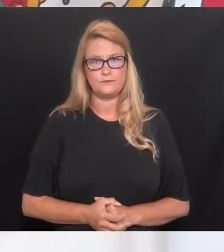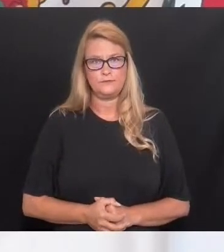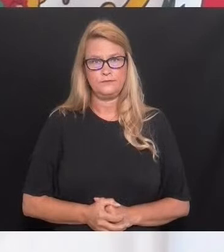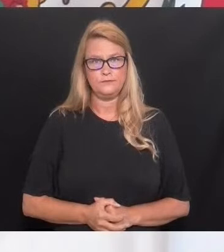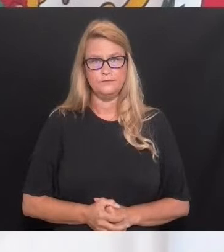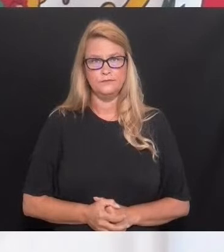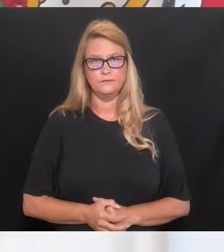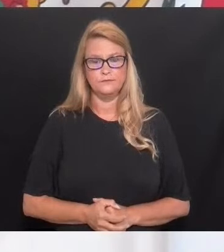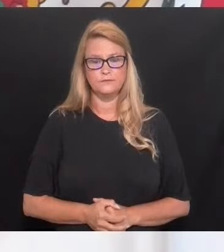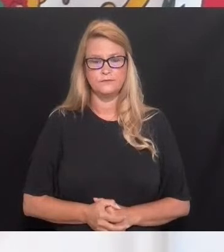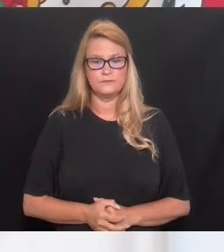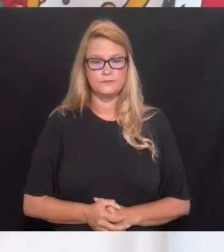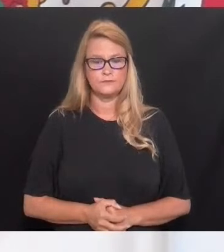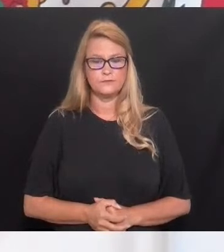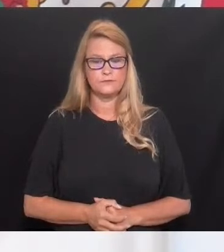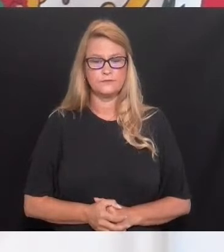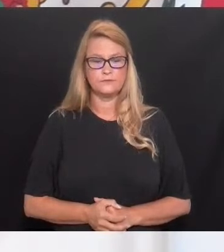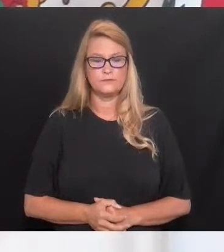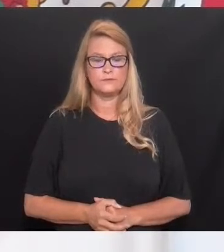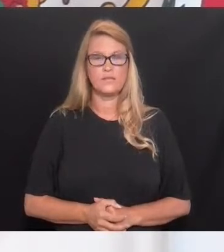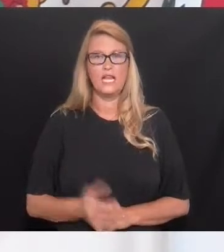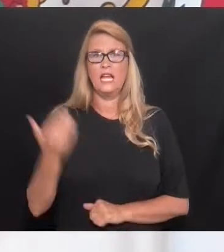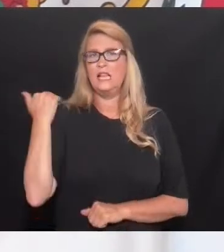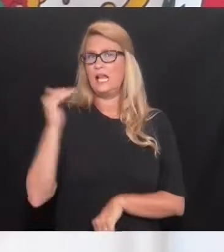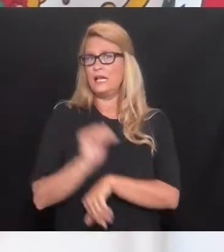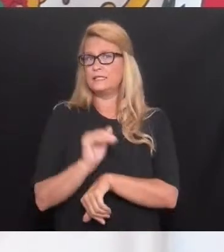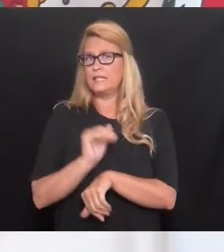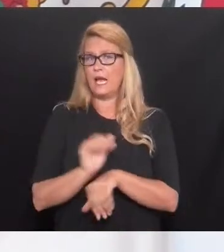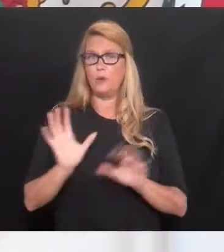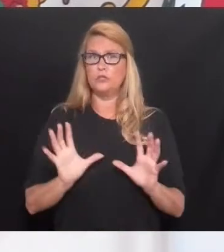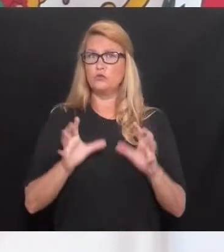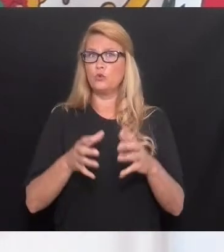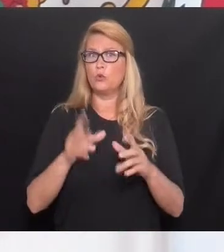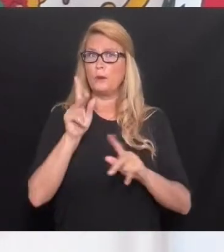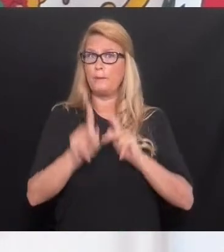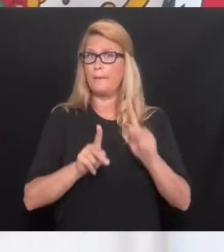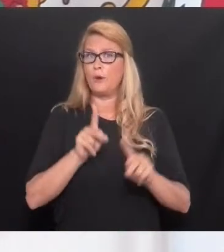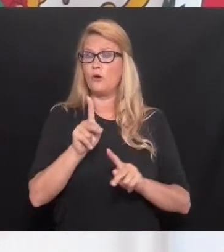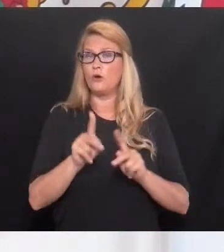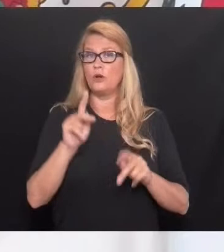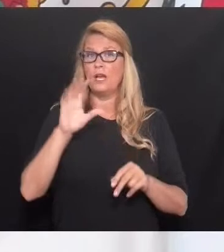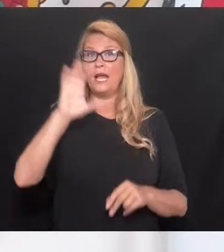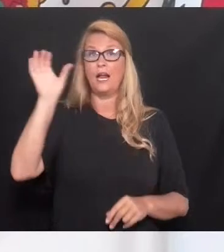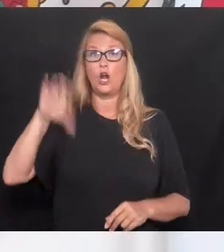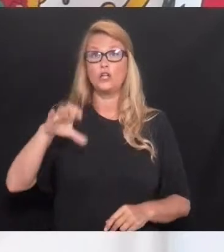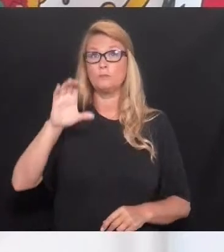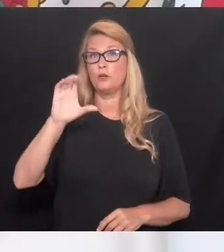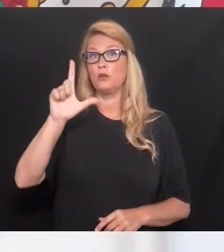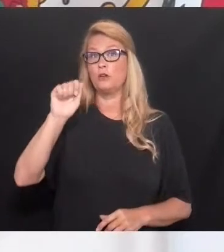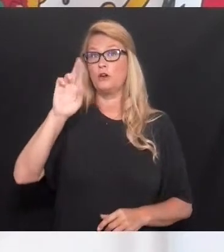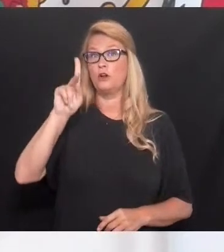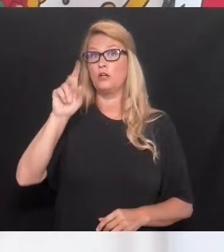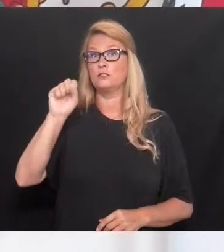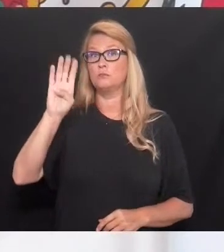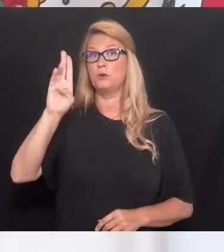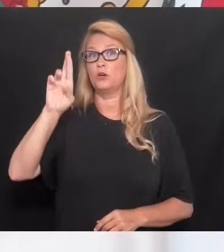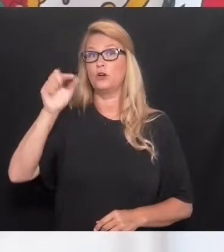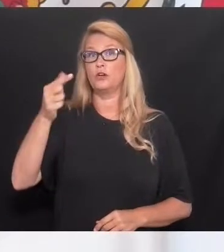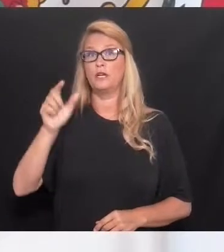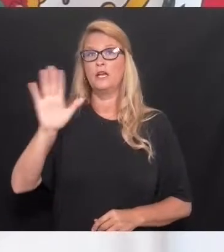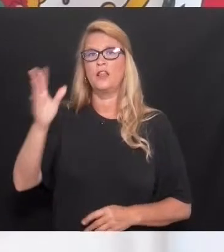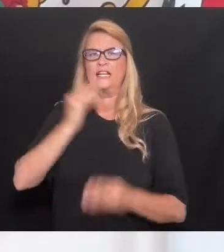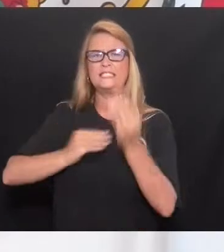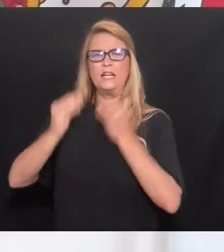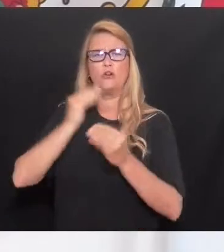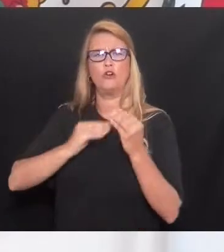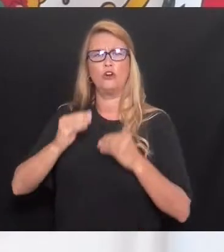nevertheless, I've got to say one more thing. Last night, you know, I was with a group of people, you know, in Clarksburg at one of their dinners and everything, and it